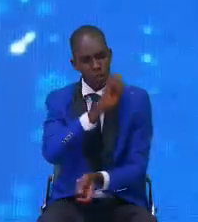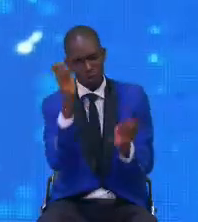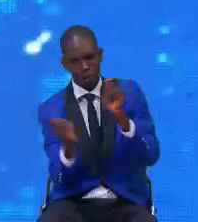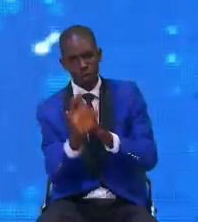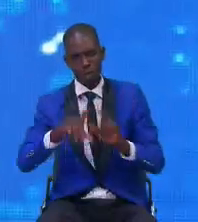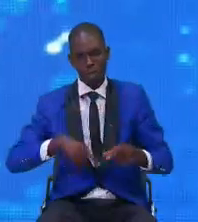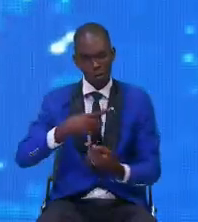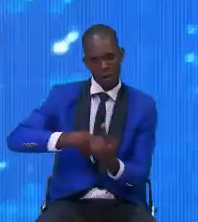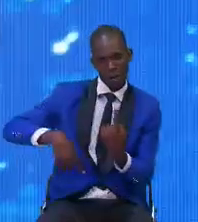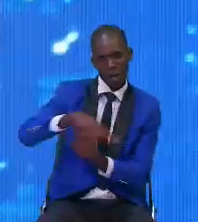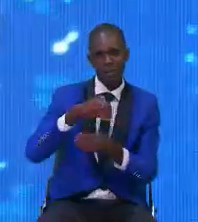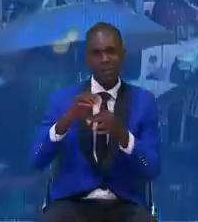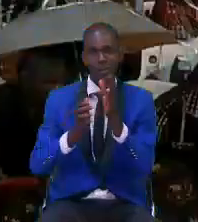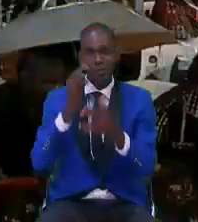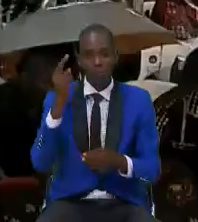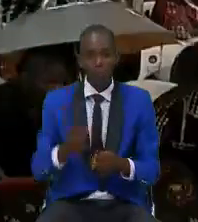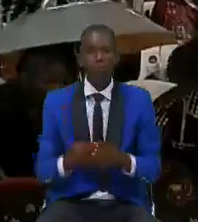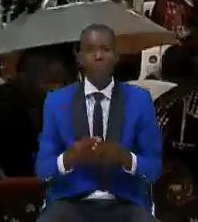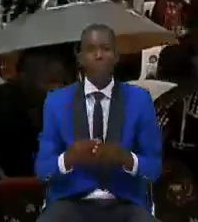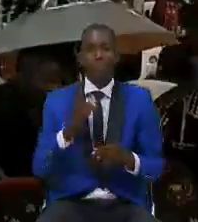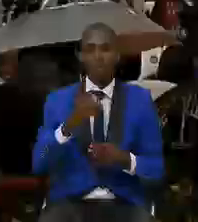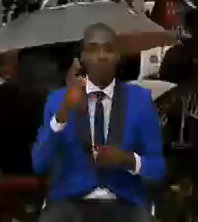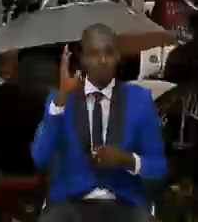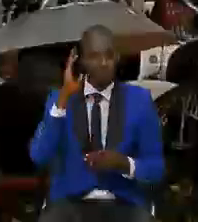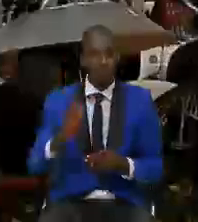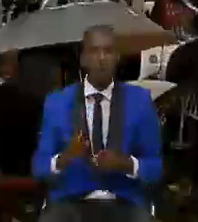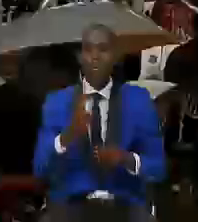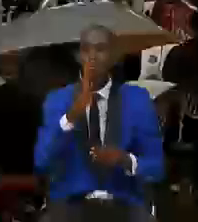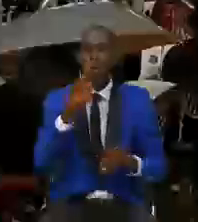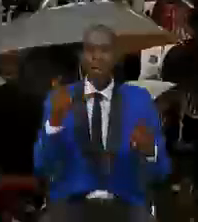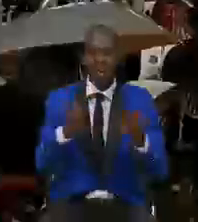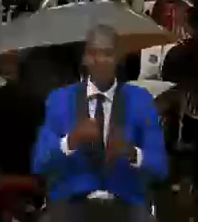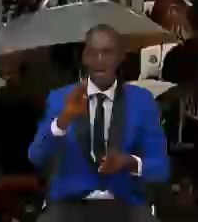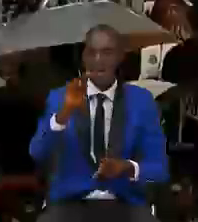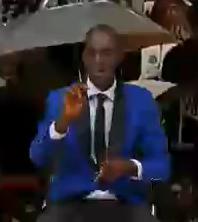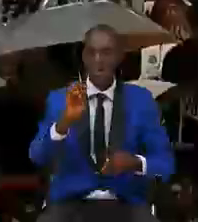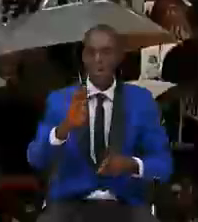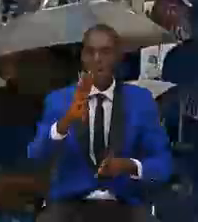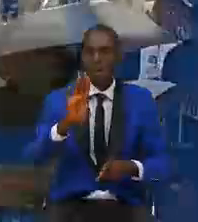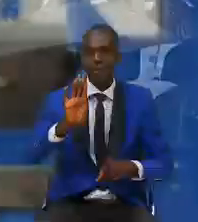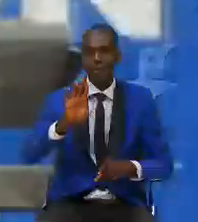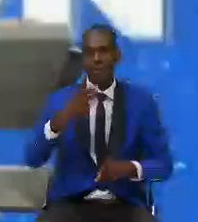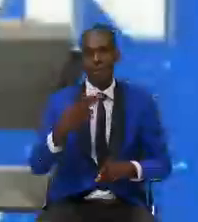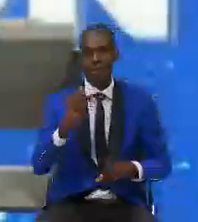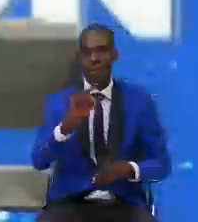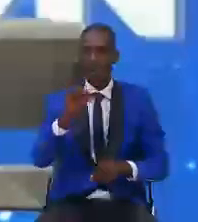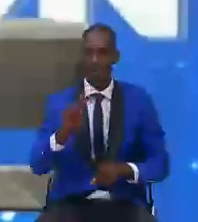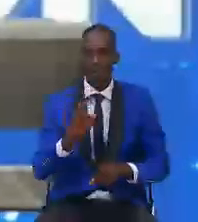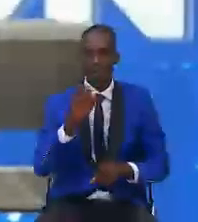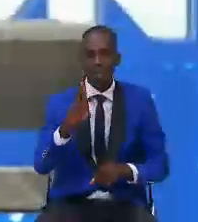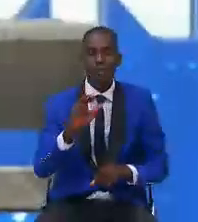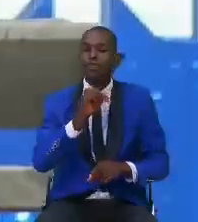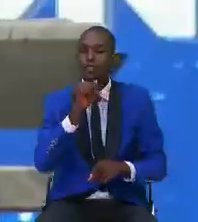the Lord will turn your life around. You will be rather like Nebuchadnezzar, who changed,